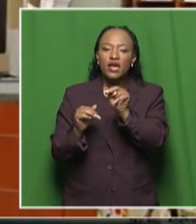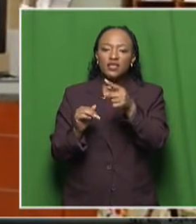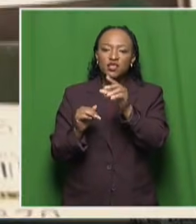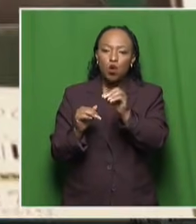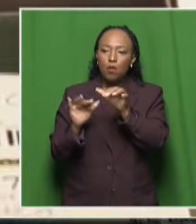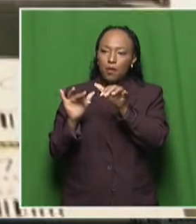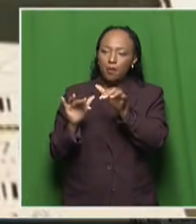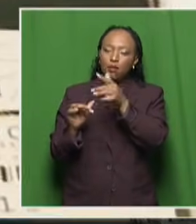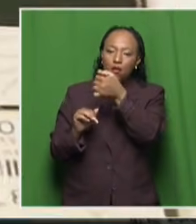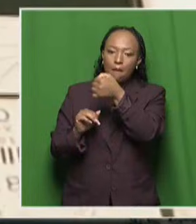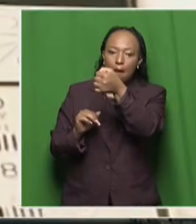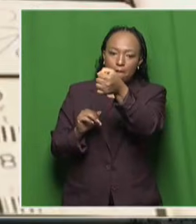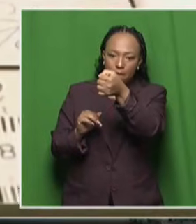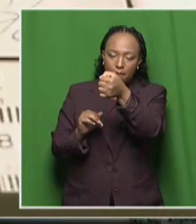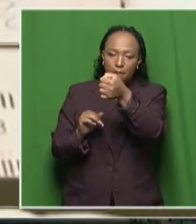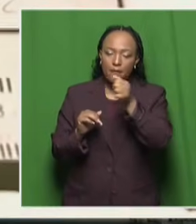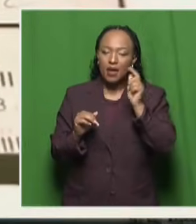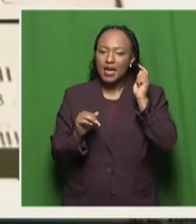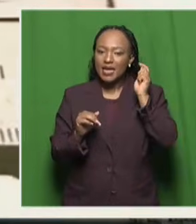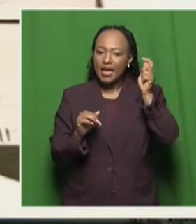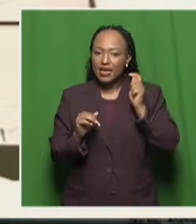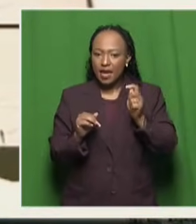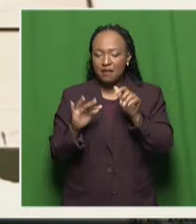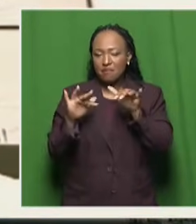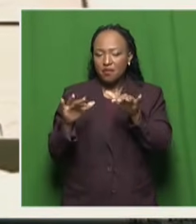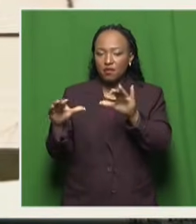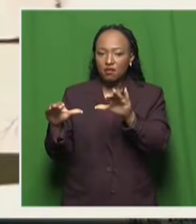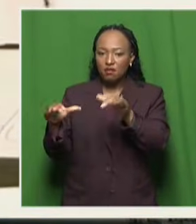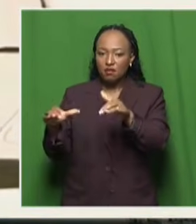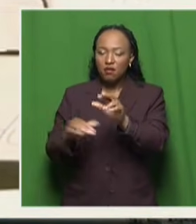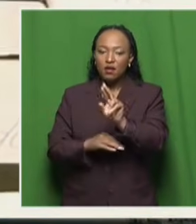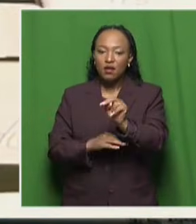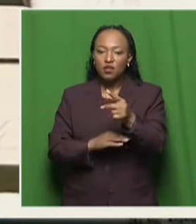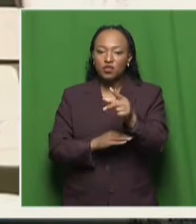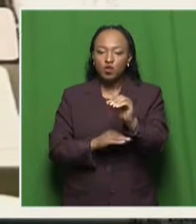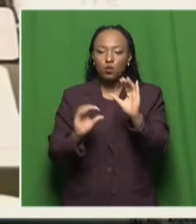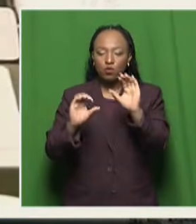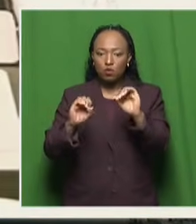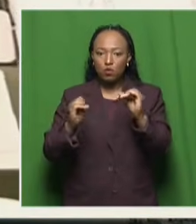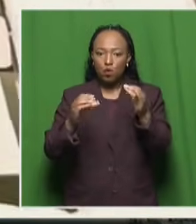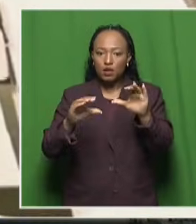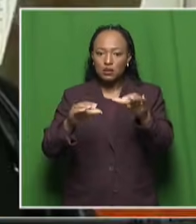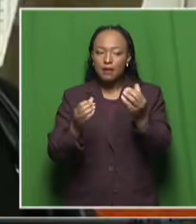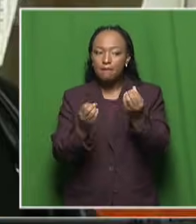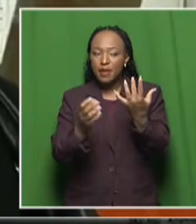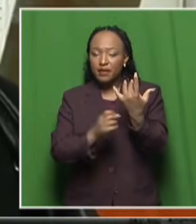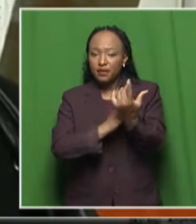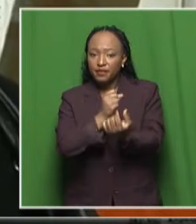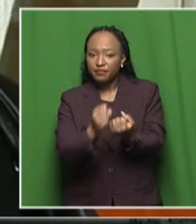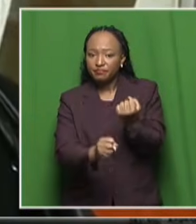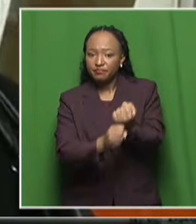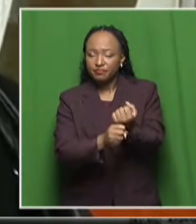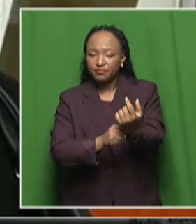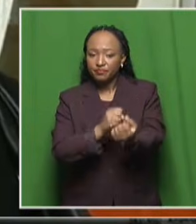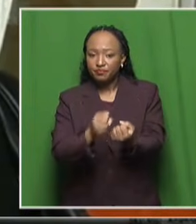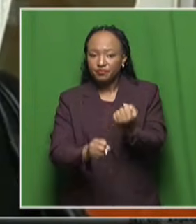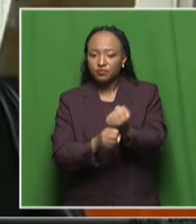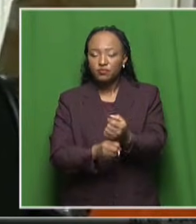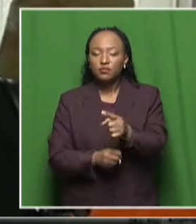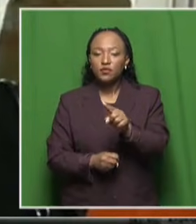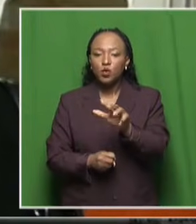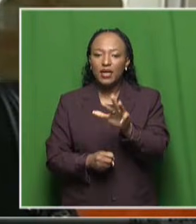organization. This non-governmental organization has been functioning in South Africa for many years, I think since 1990. They